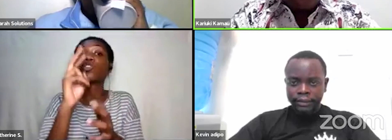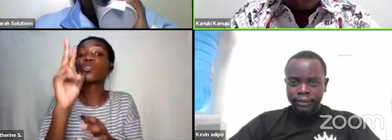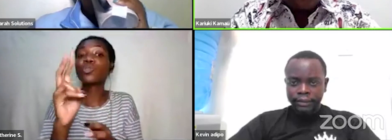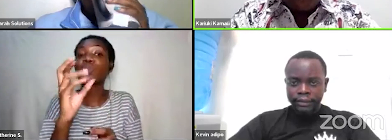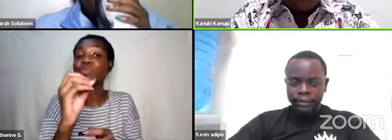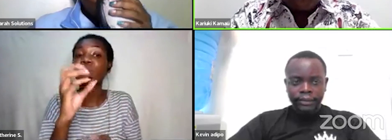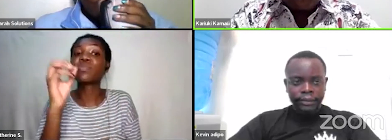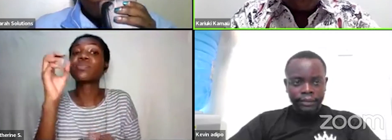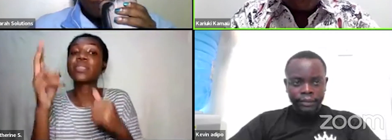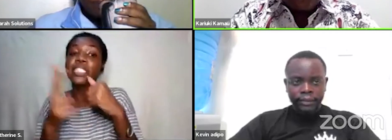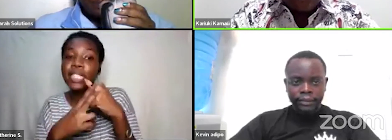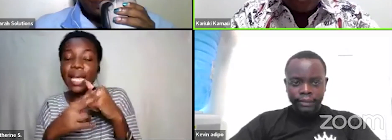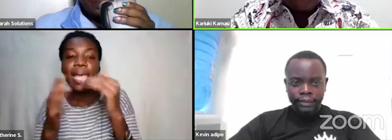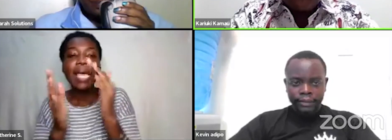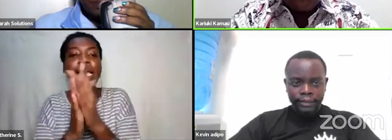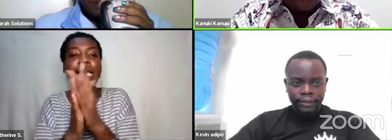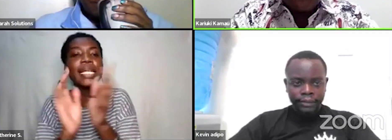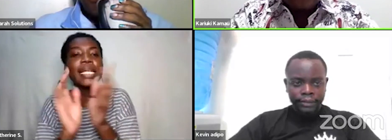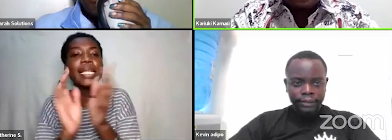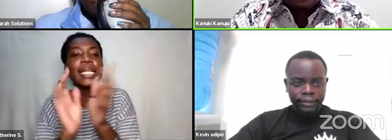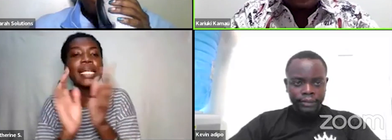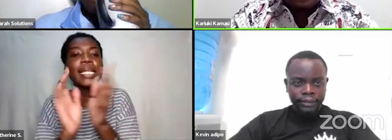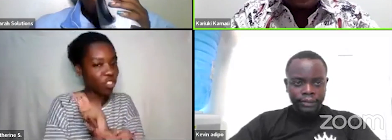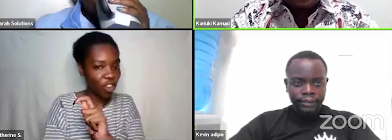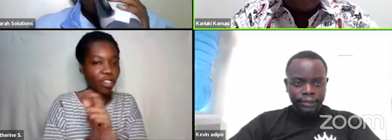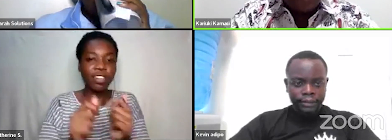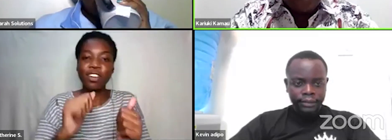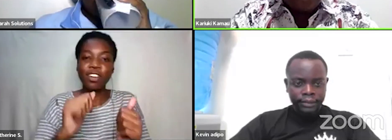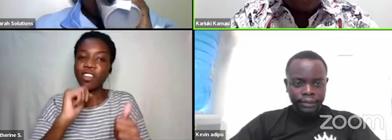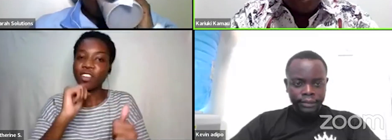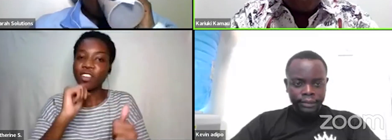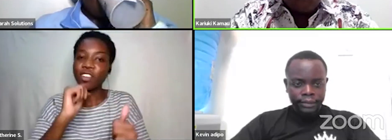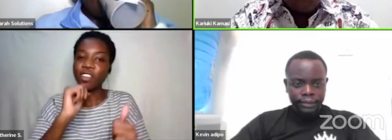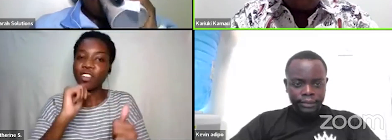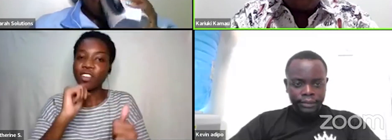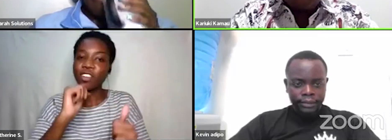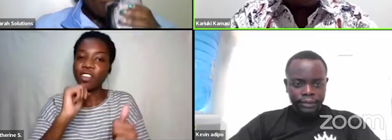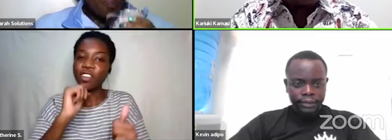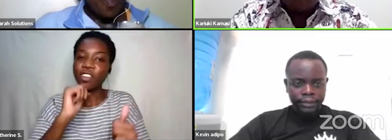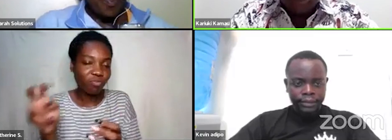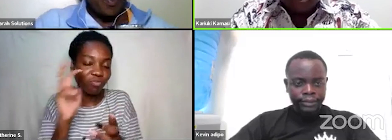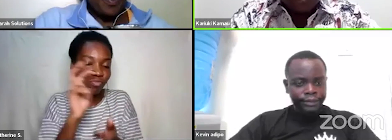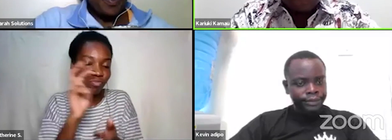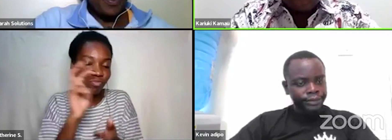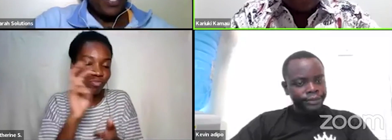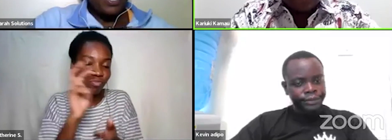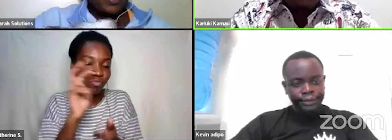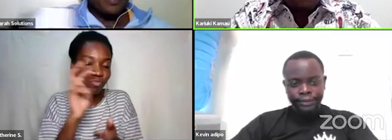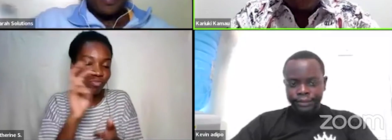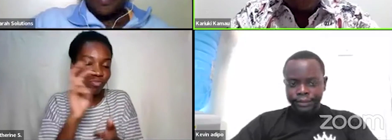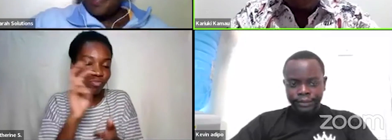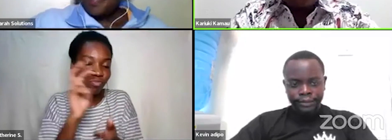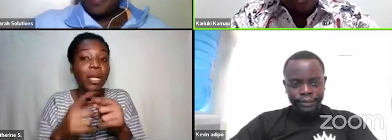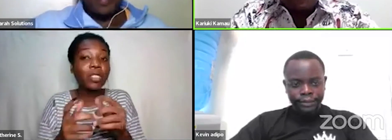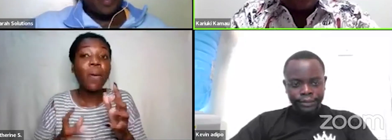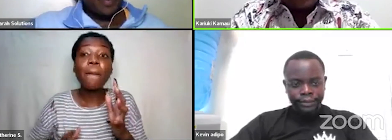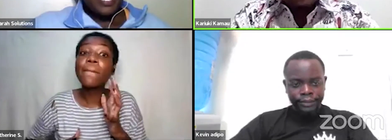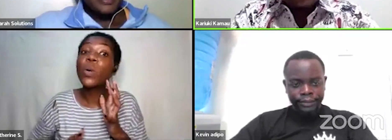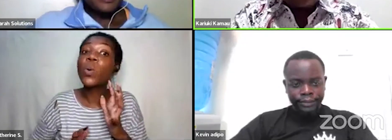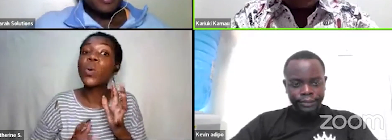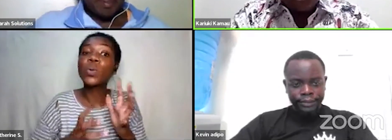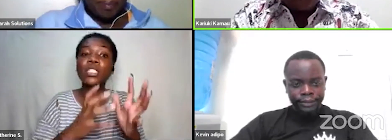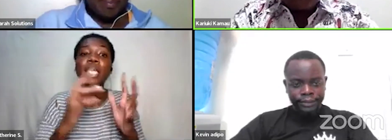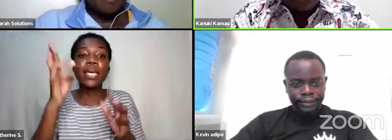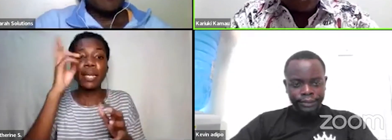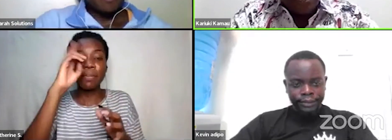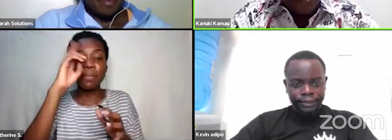the transition was not the one for I jumped. This is the one who I was pushed. Remember, there was skirmishes